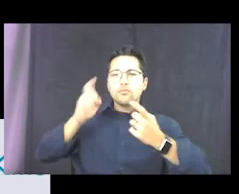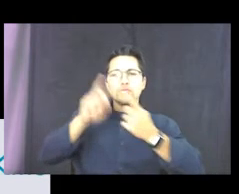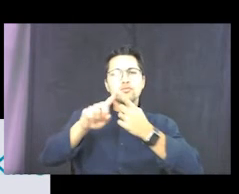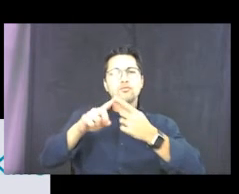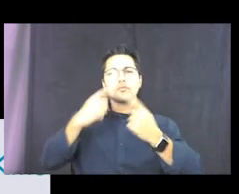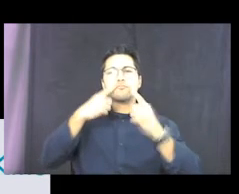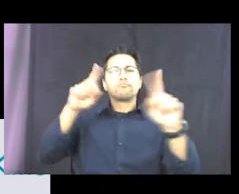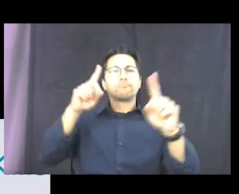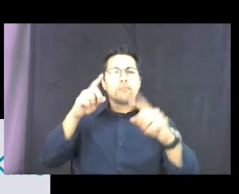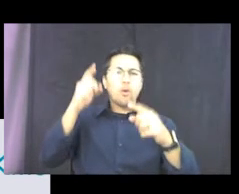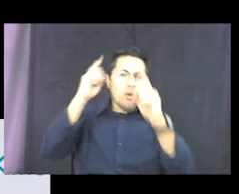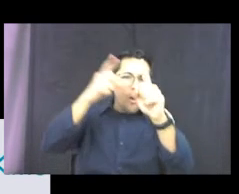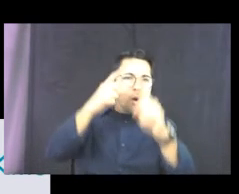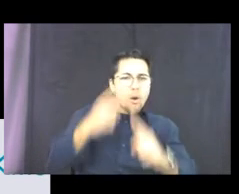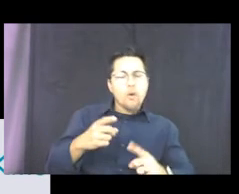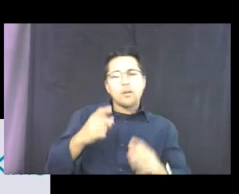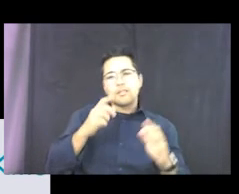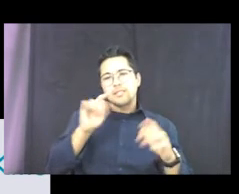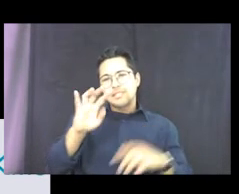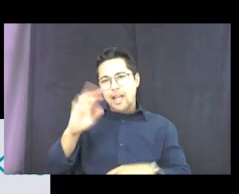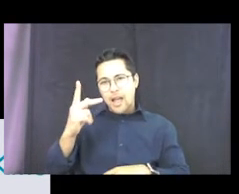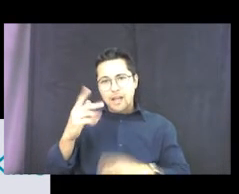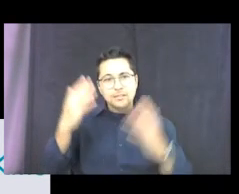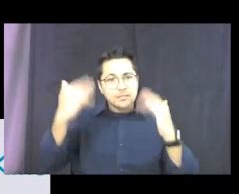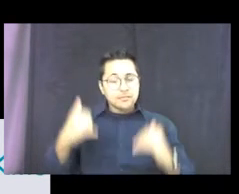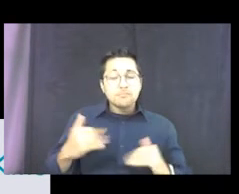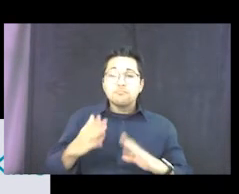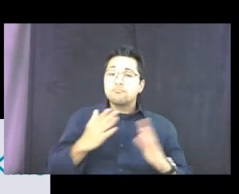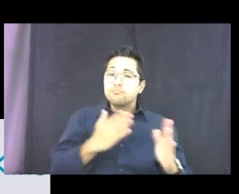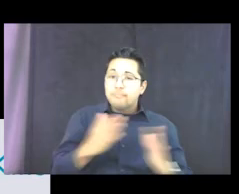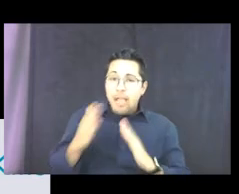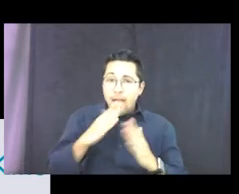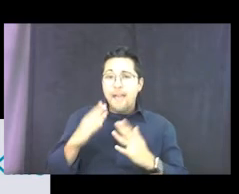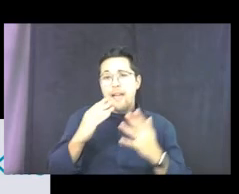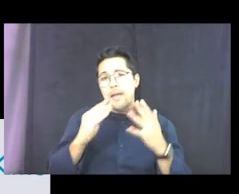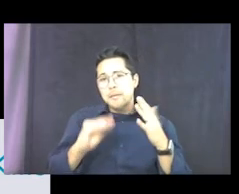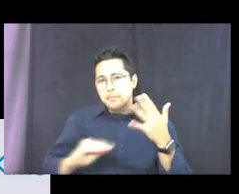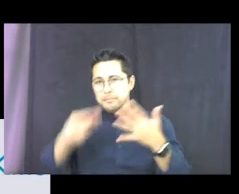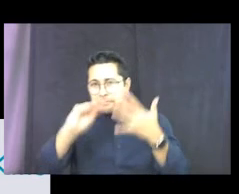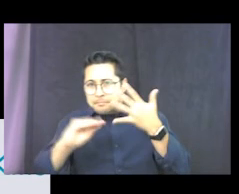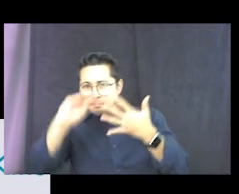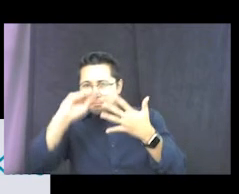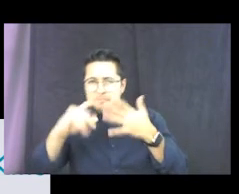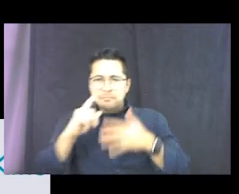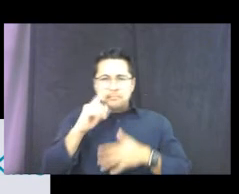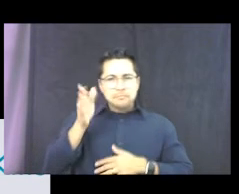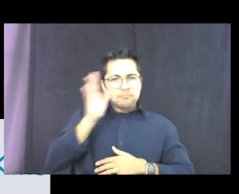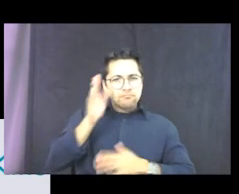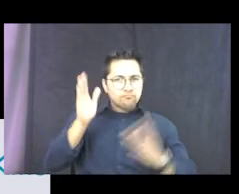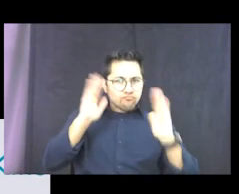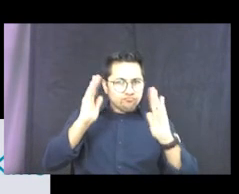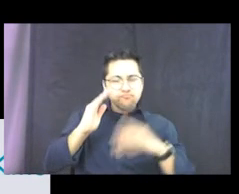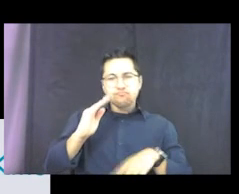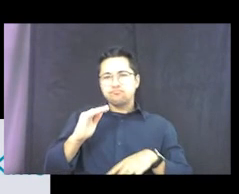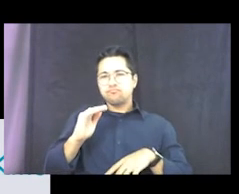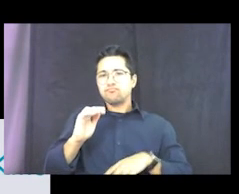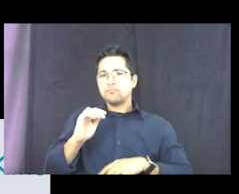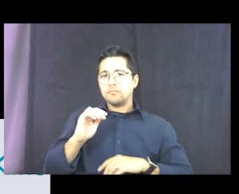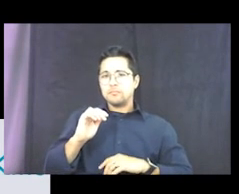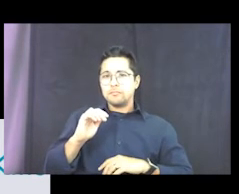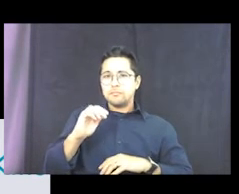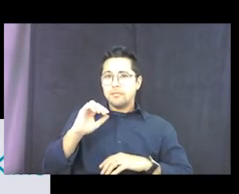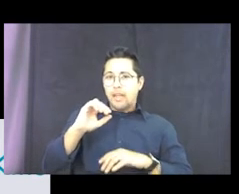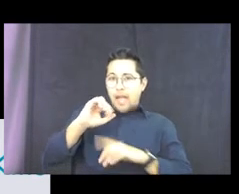task. Planning and prioritizing in order to maintain focus and awareness of priority apps on the